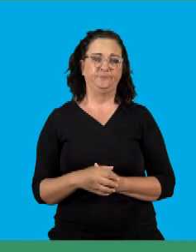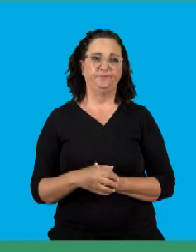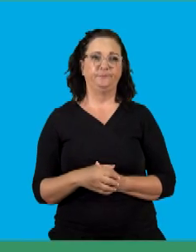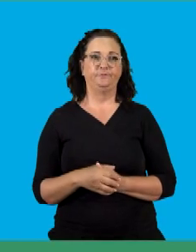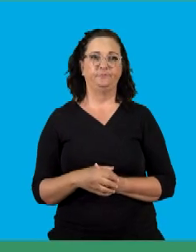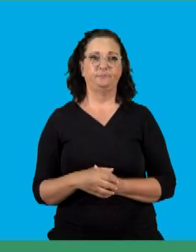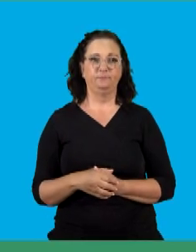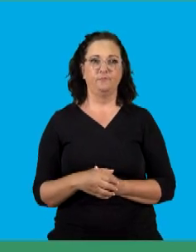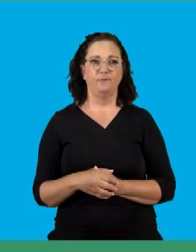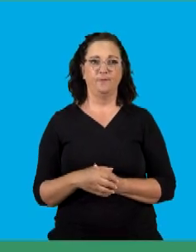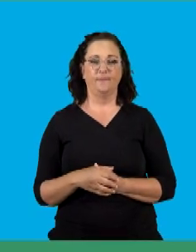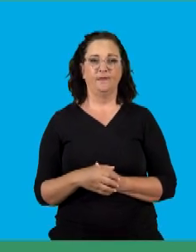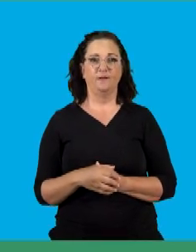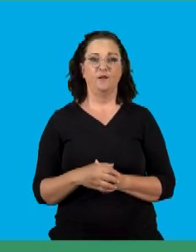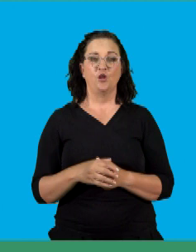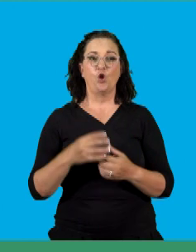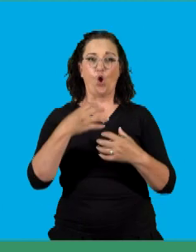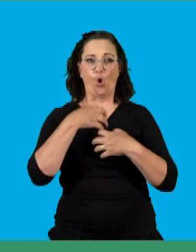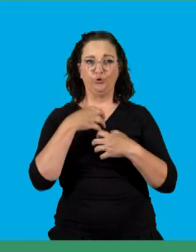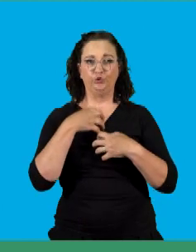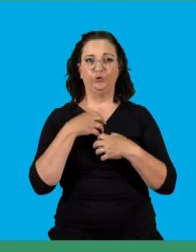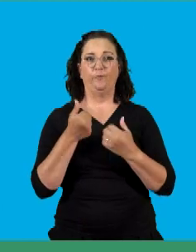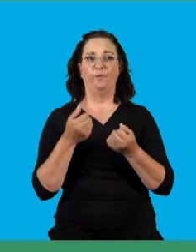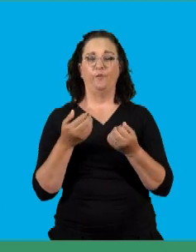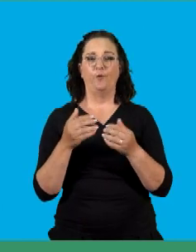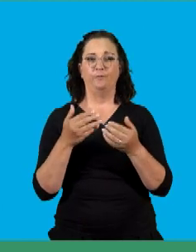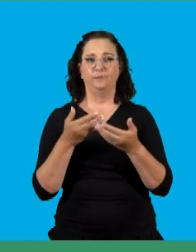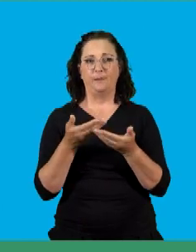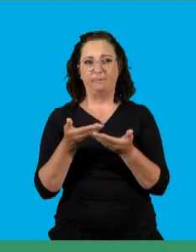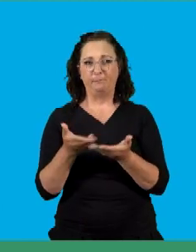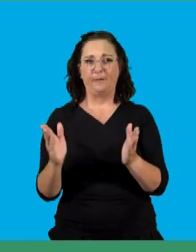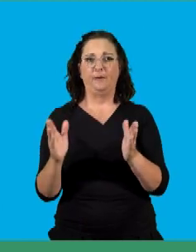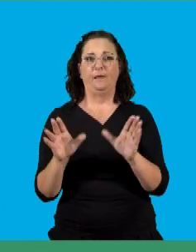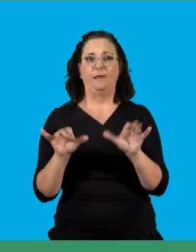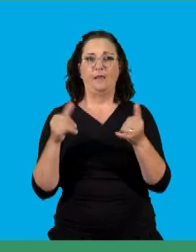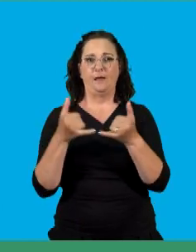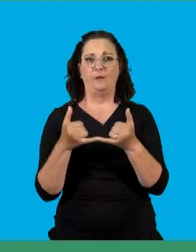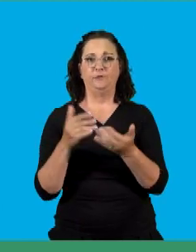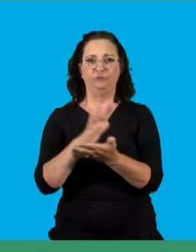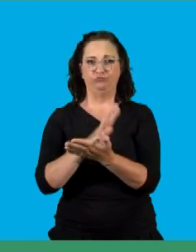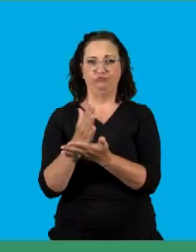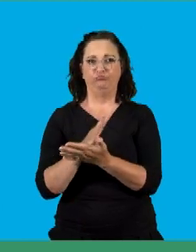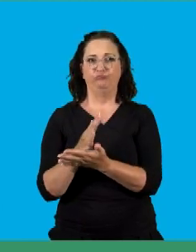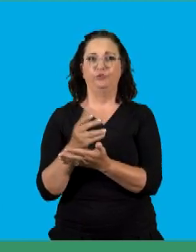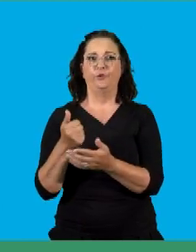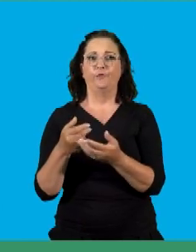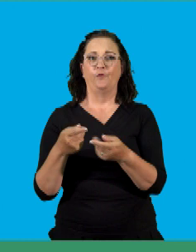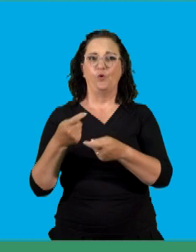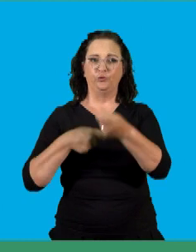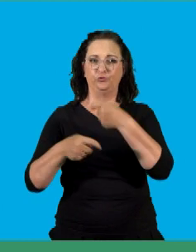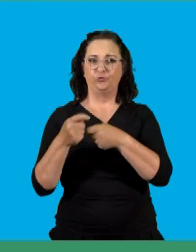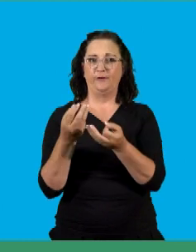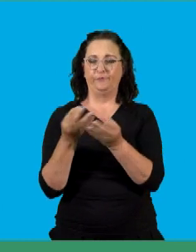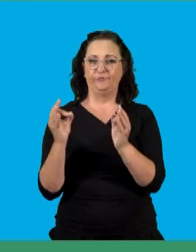Ownership of a public company is distributed amongst shareholders through free trade of shares and